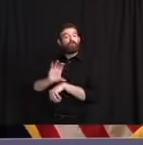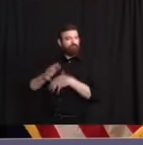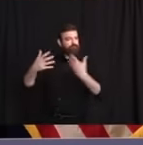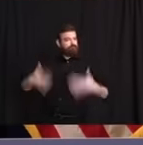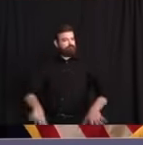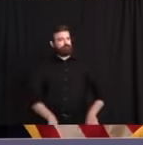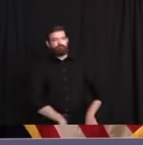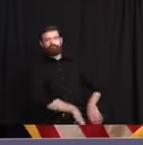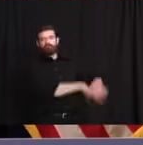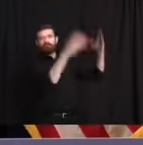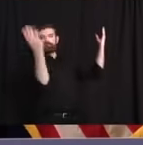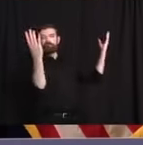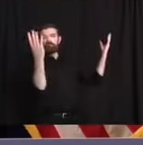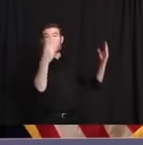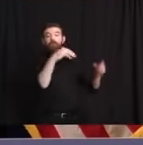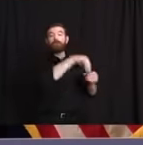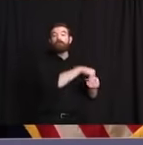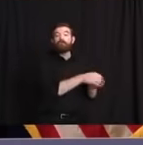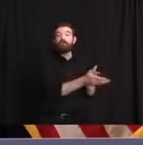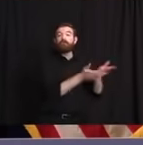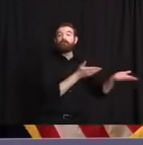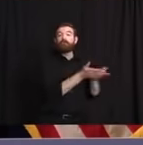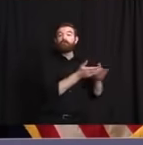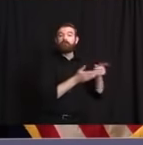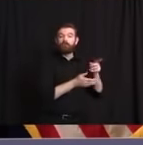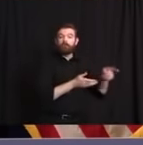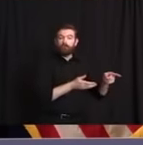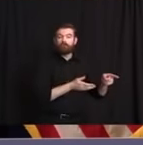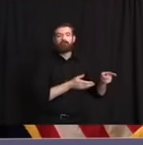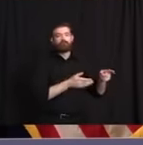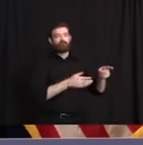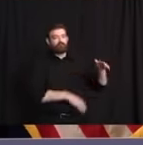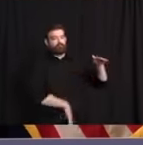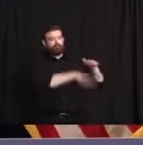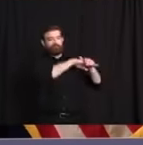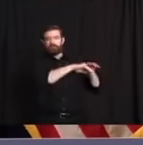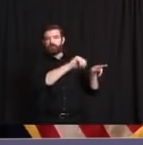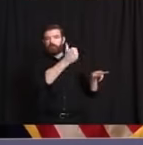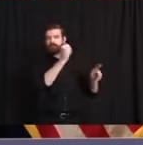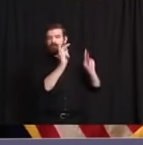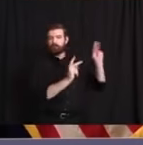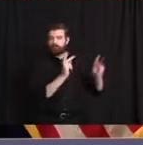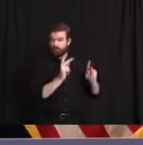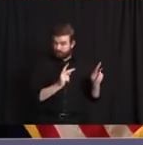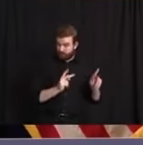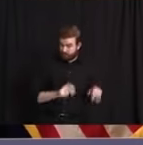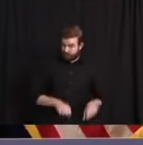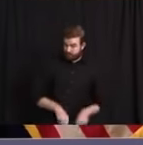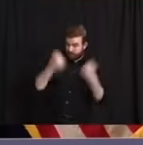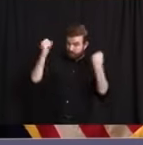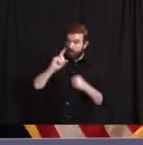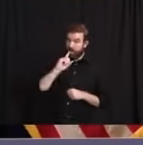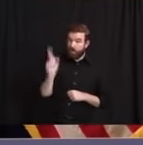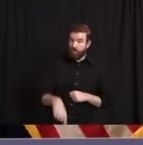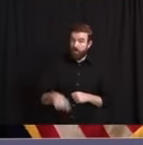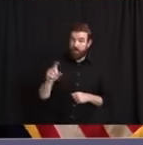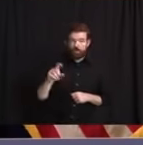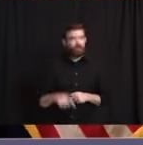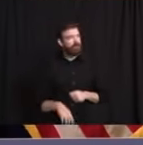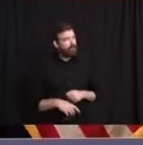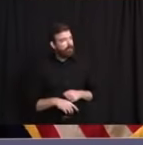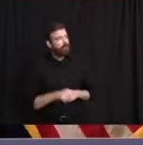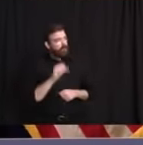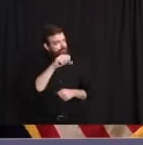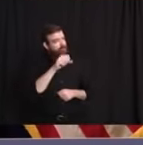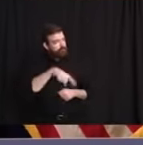will begin Sunday. Wouldn't that violate your orders? Thank you. Yeah, I mean, they do. But I want to make sure